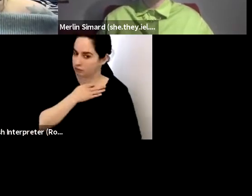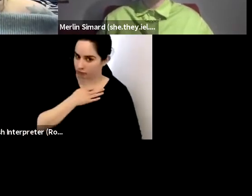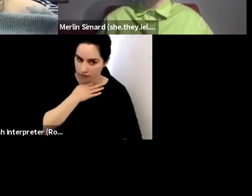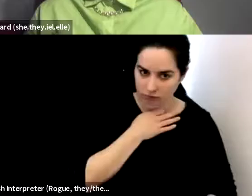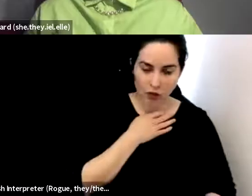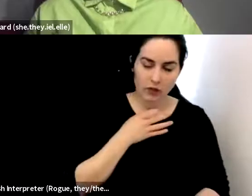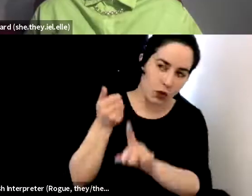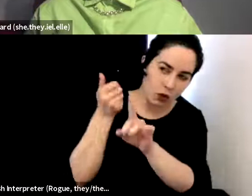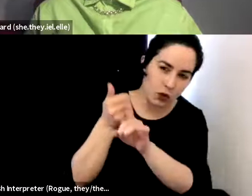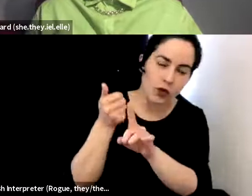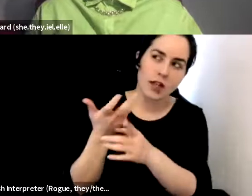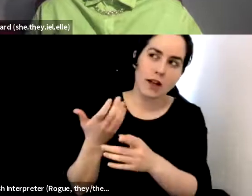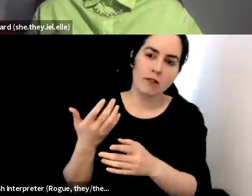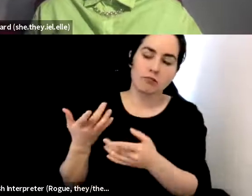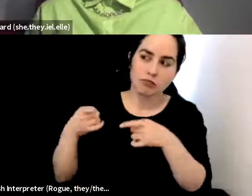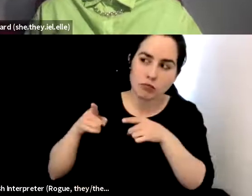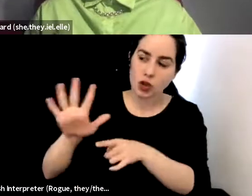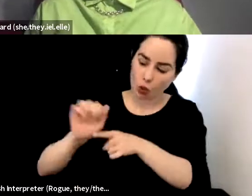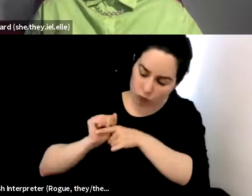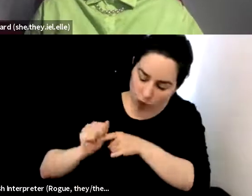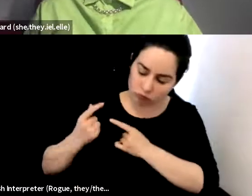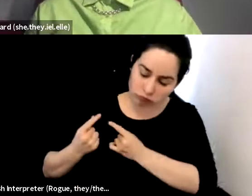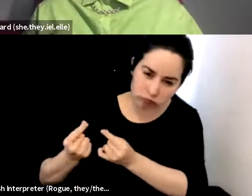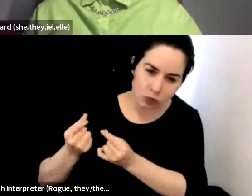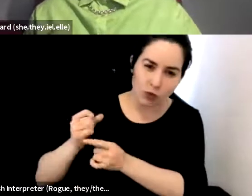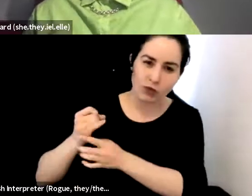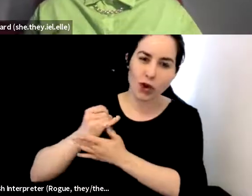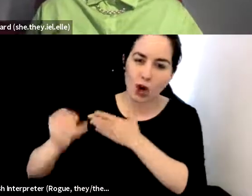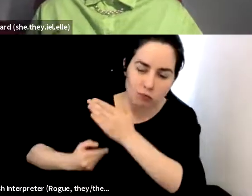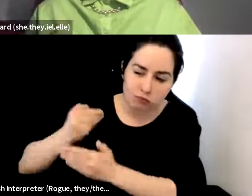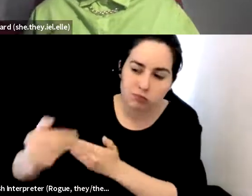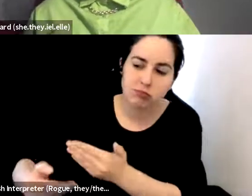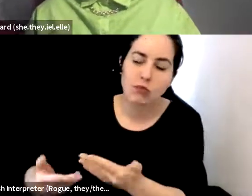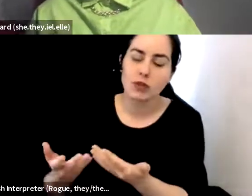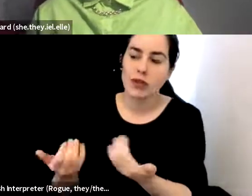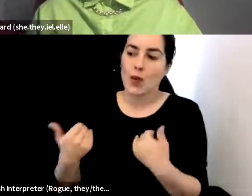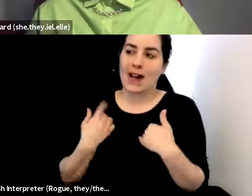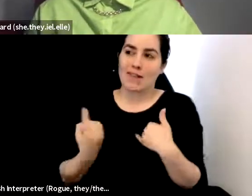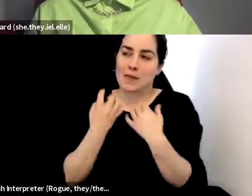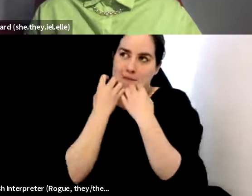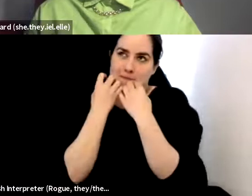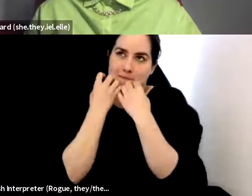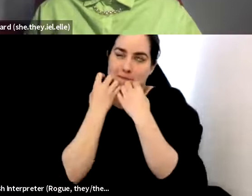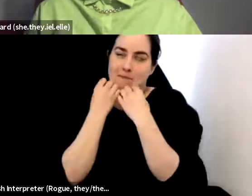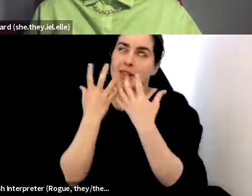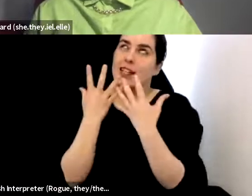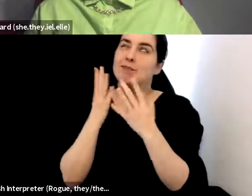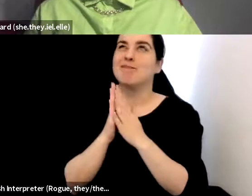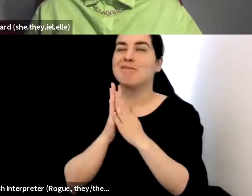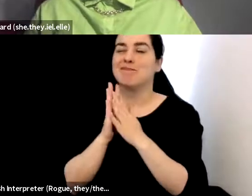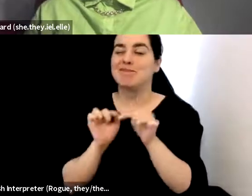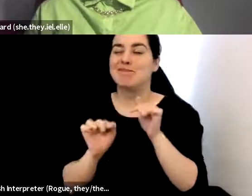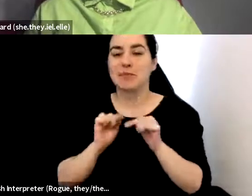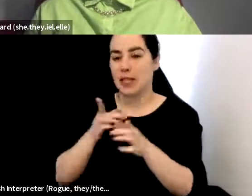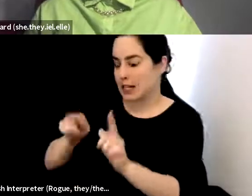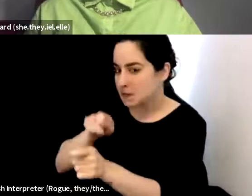specific elements that feel very sacred to you? Or I guess when we're talking about advocating for something, what feels like when you're starting